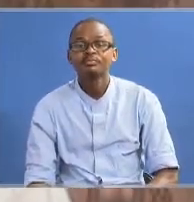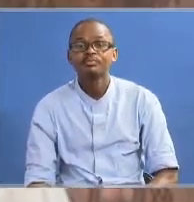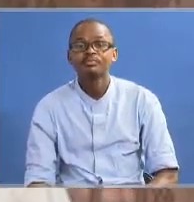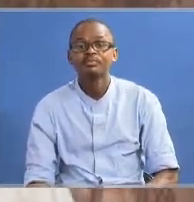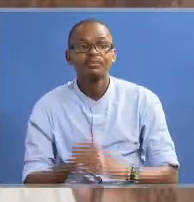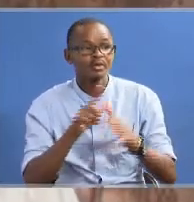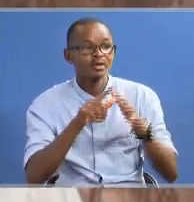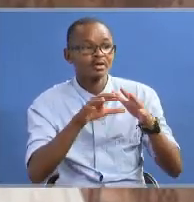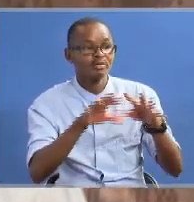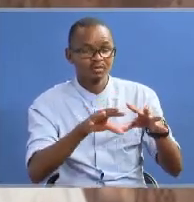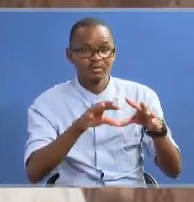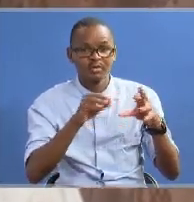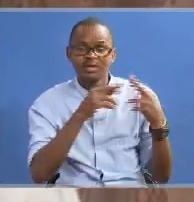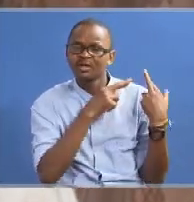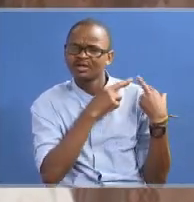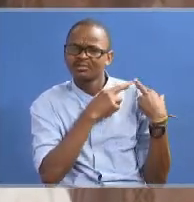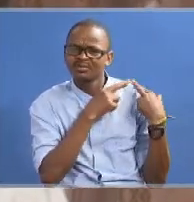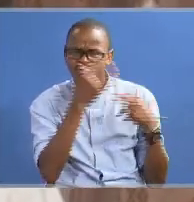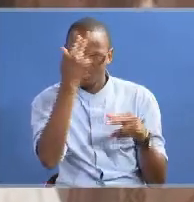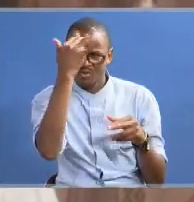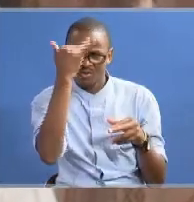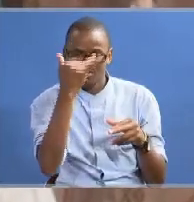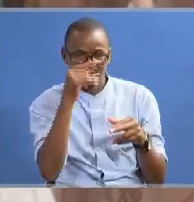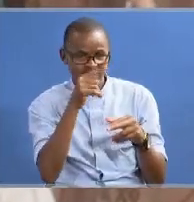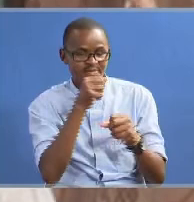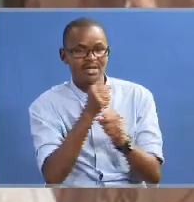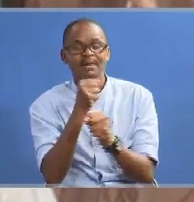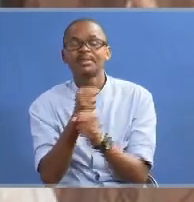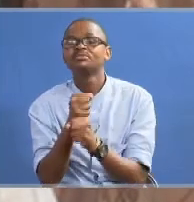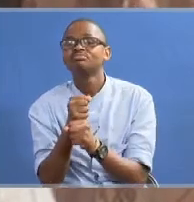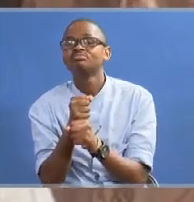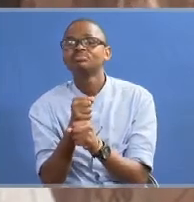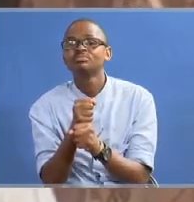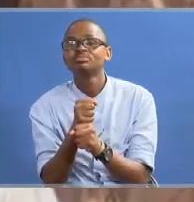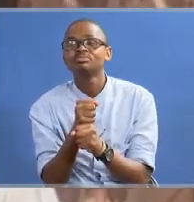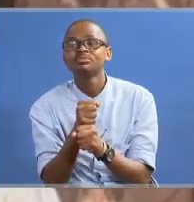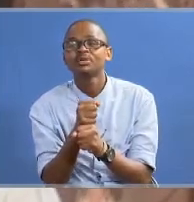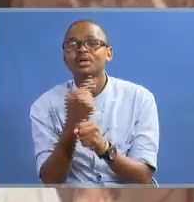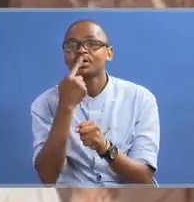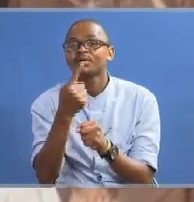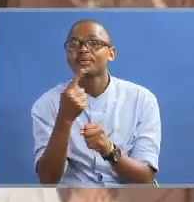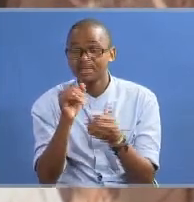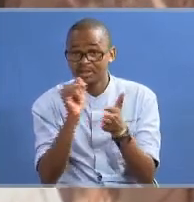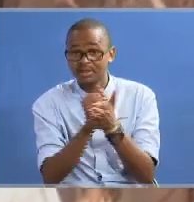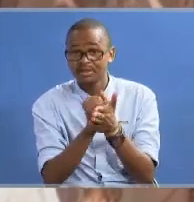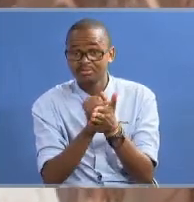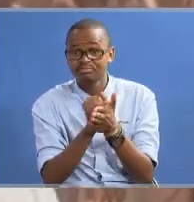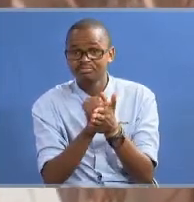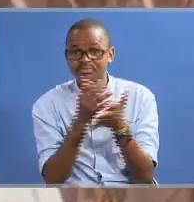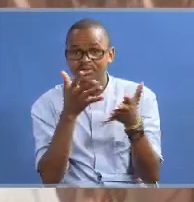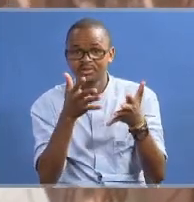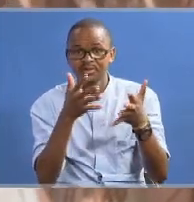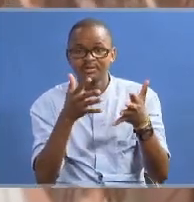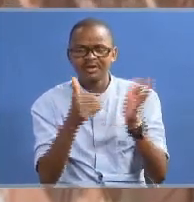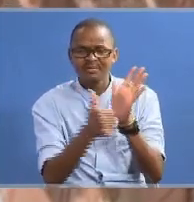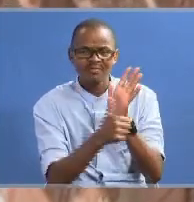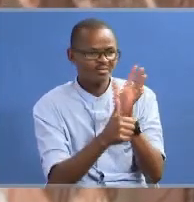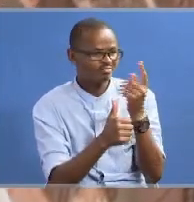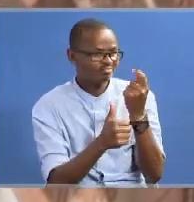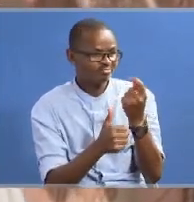Basi nikachukua jukumu la kumuuliza ni jambo gani ambalo limetendeka. Naye akaniambia kwamba ilikuwa kulikuwa na masaibu